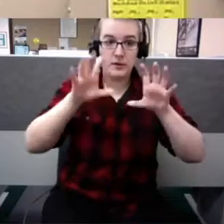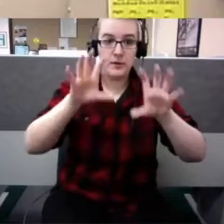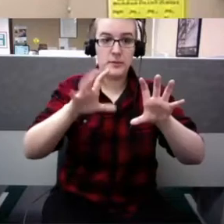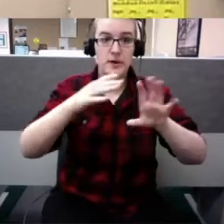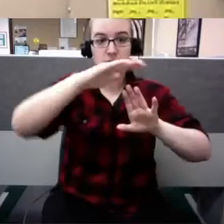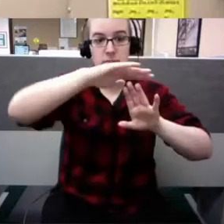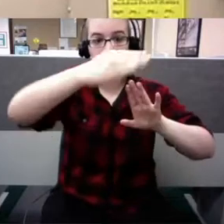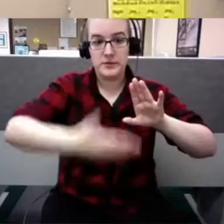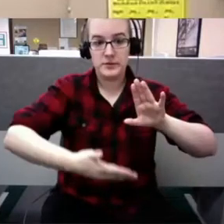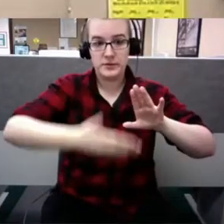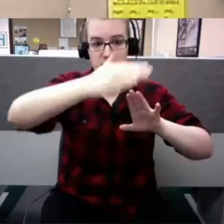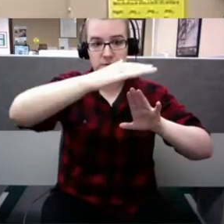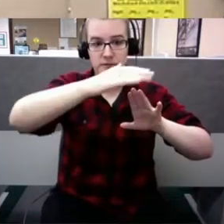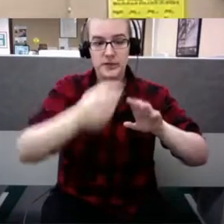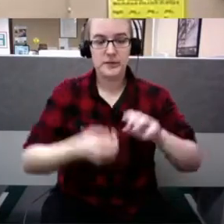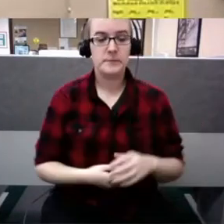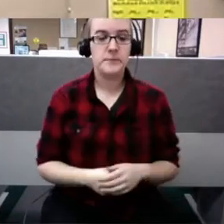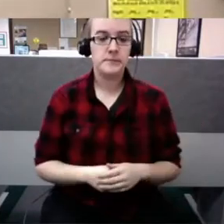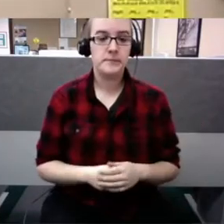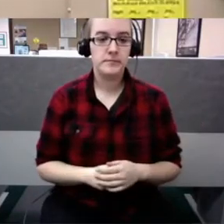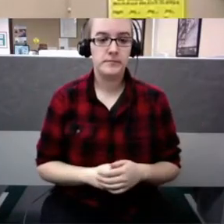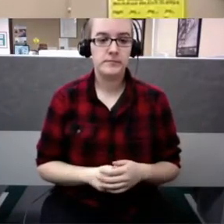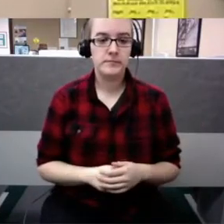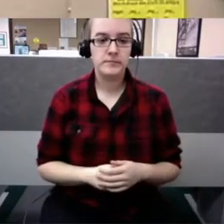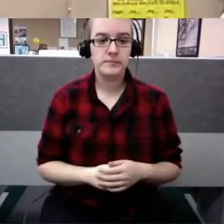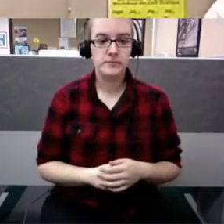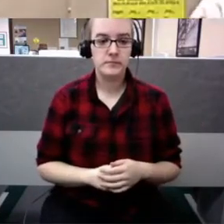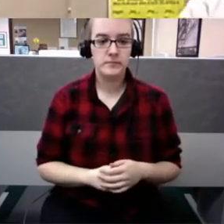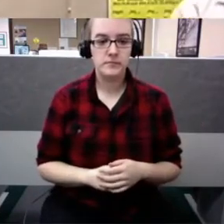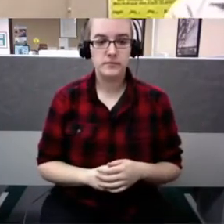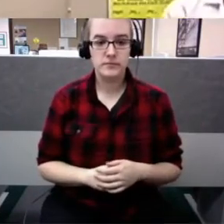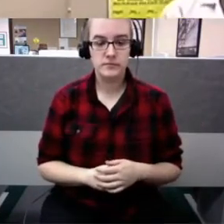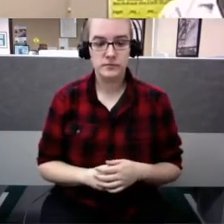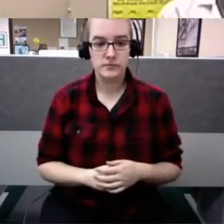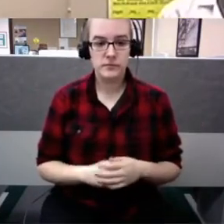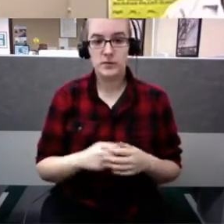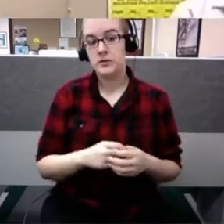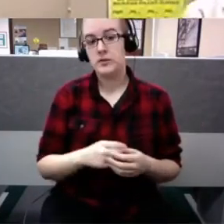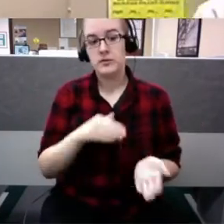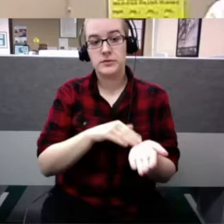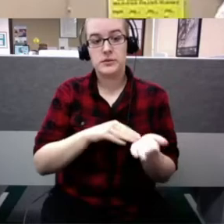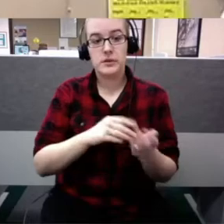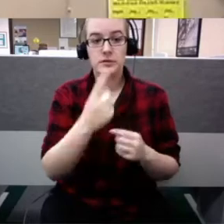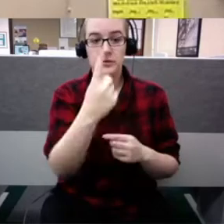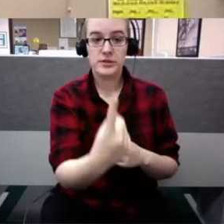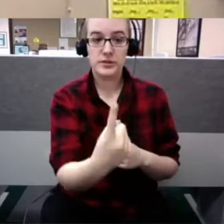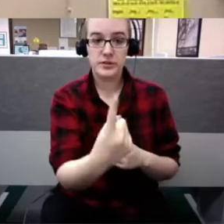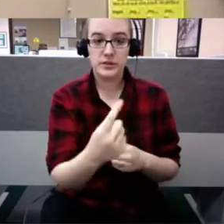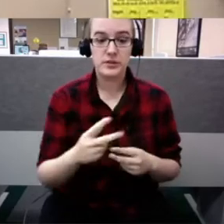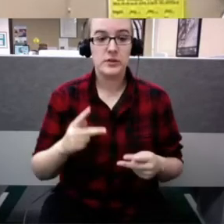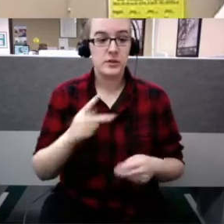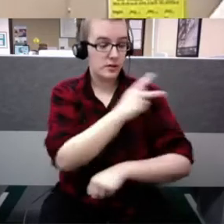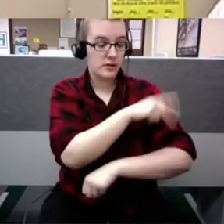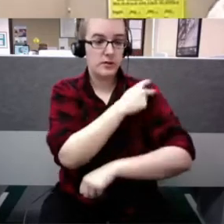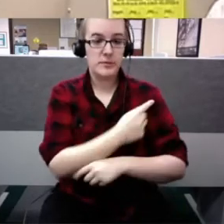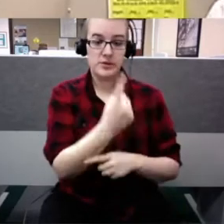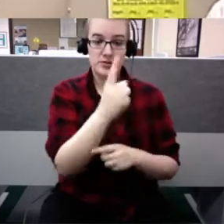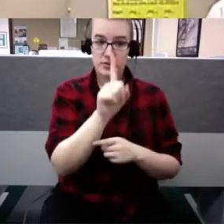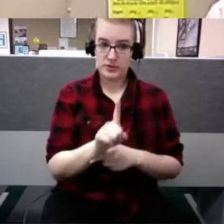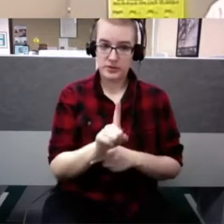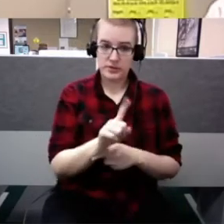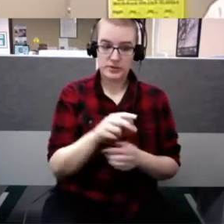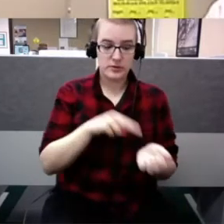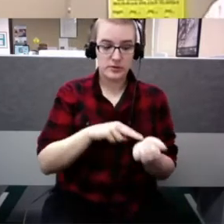is facing the physician. The patient is covered up. The nurse is on the opposite side. So it's actually